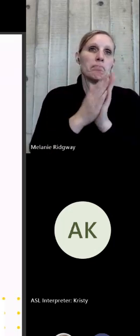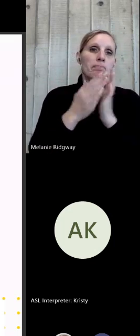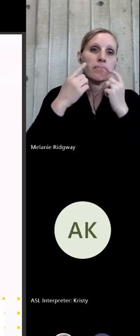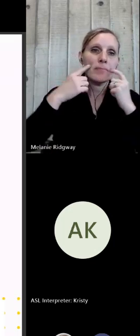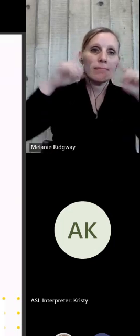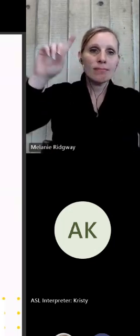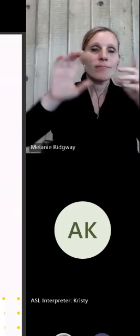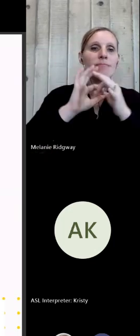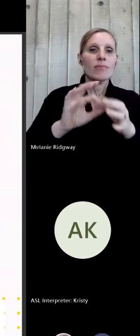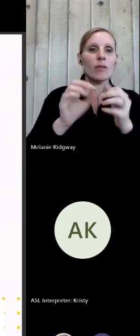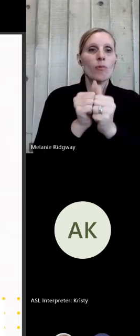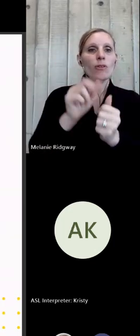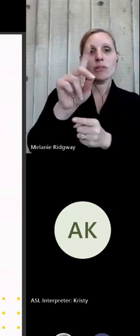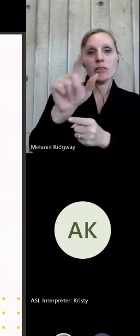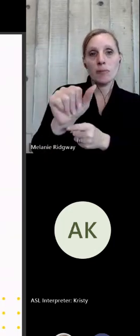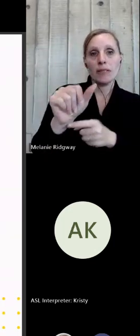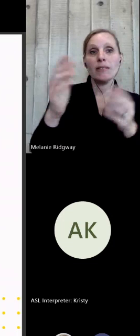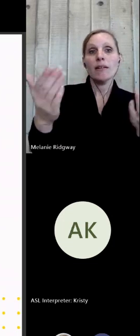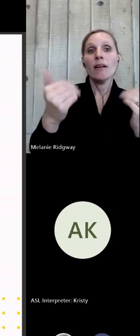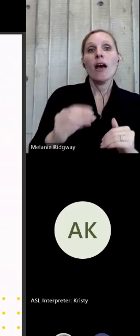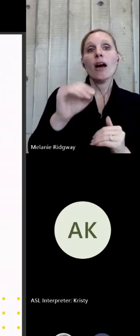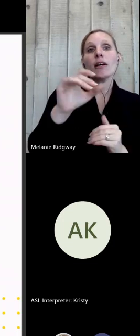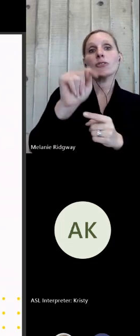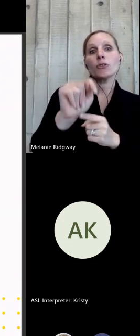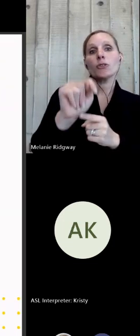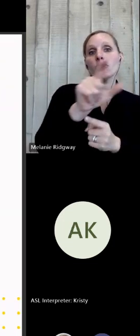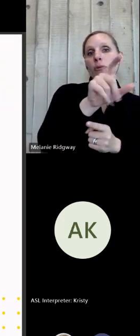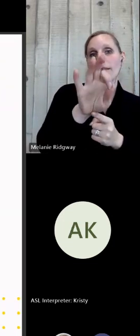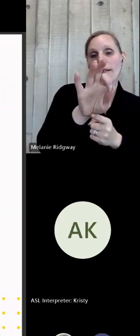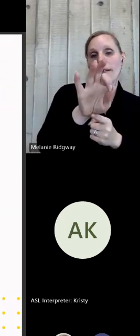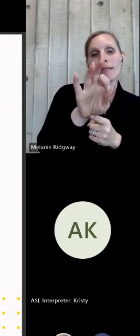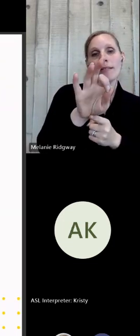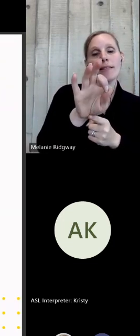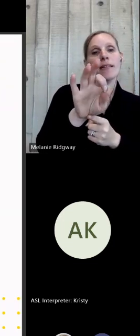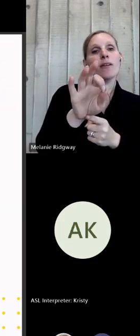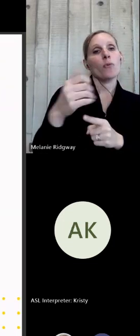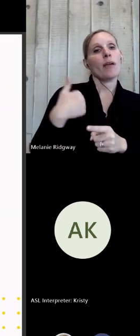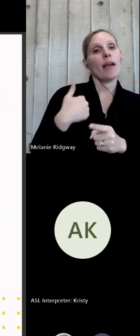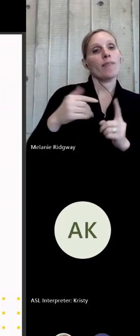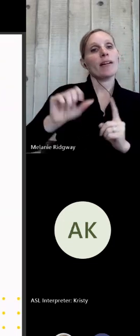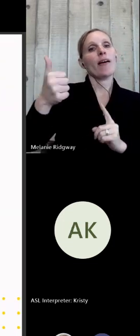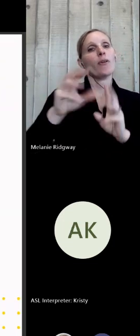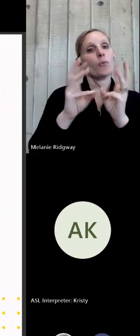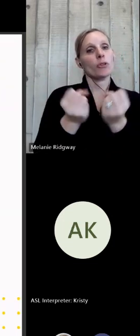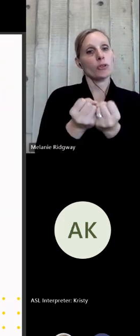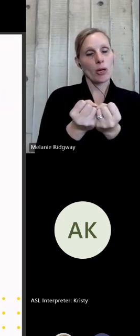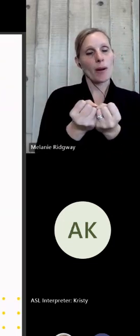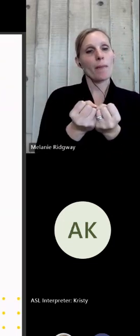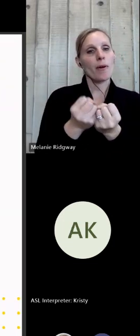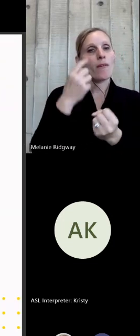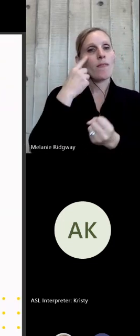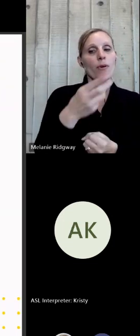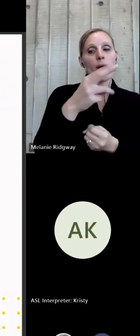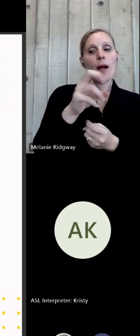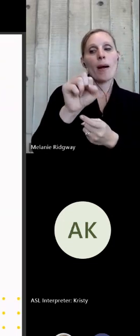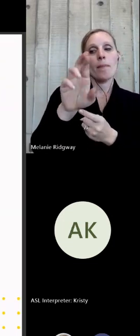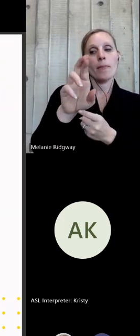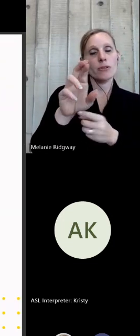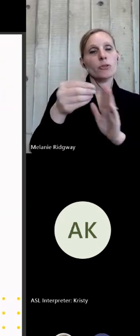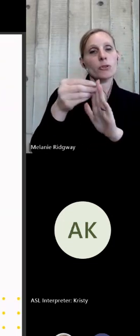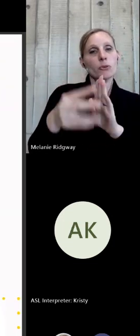for Humber students. We would like you, if you plan to come to the networking